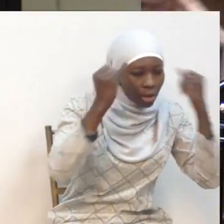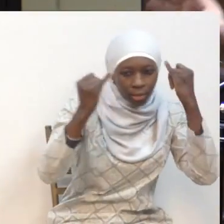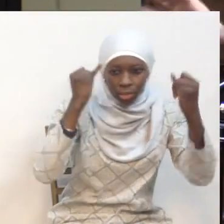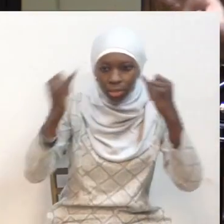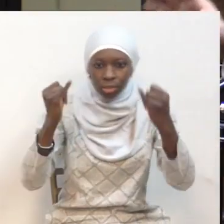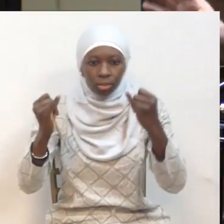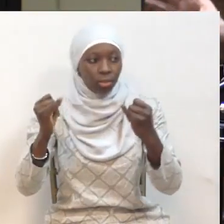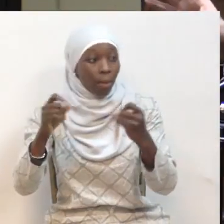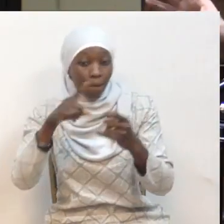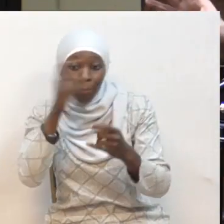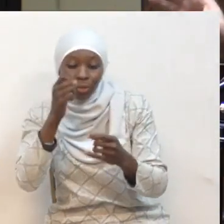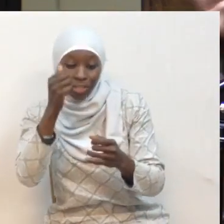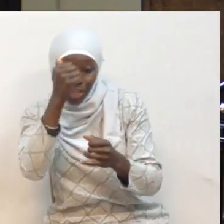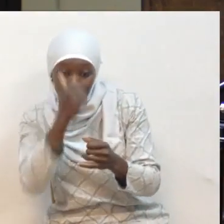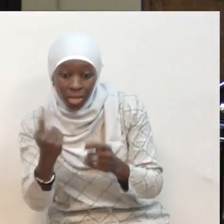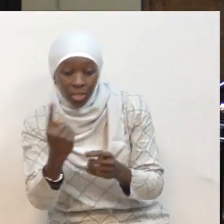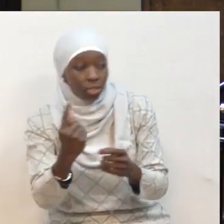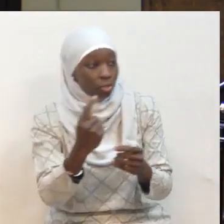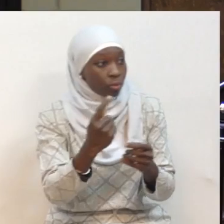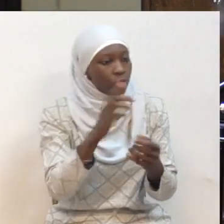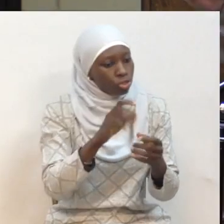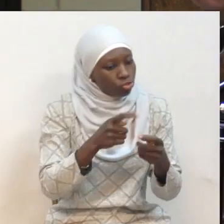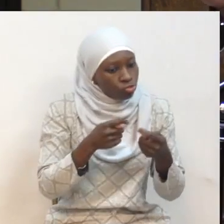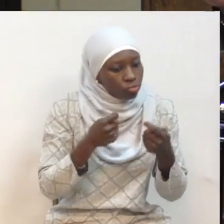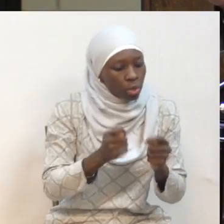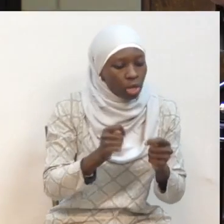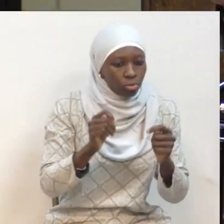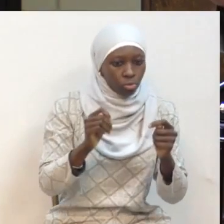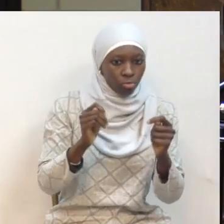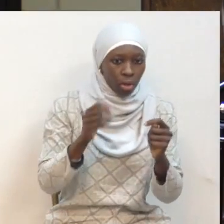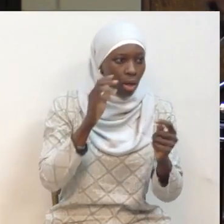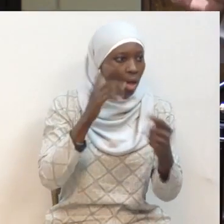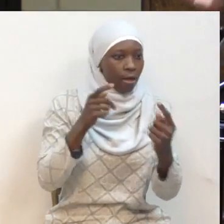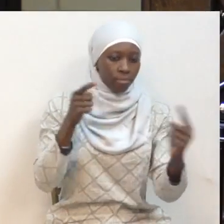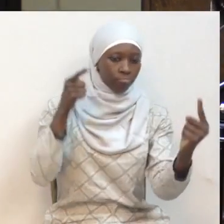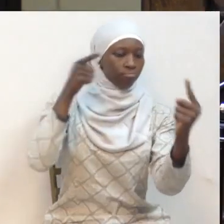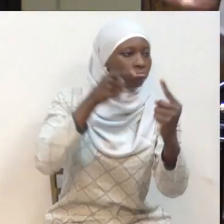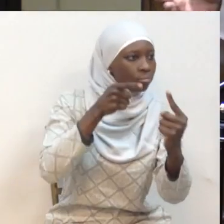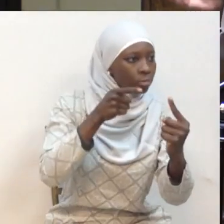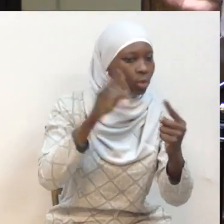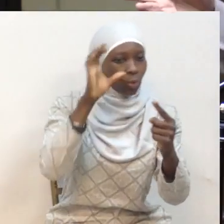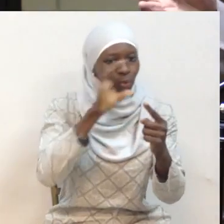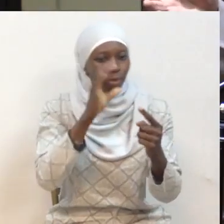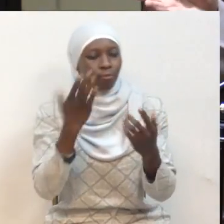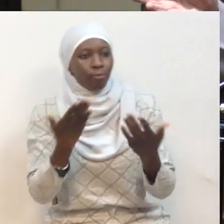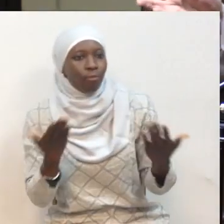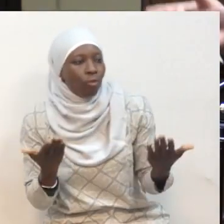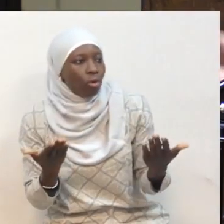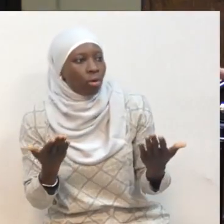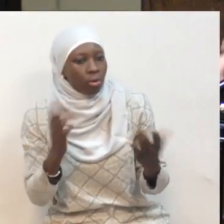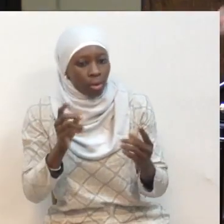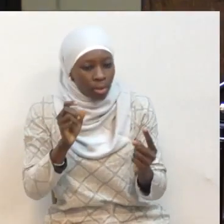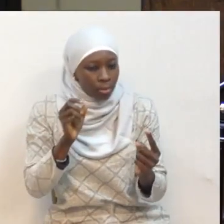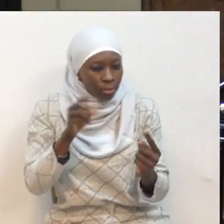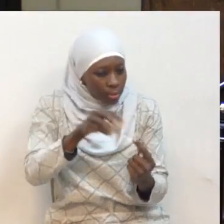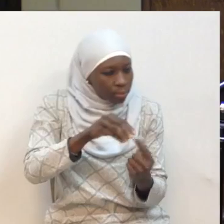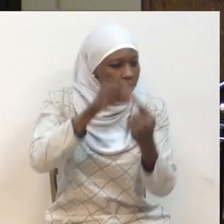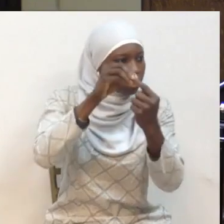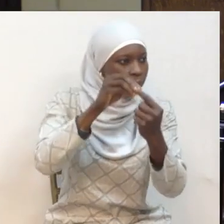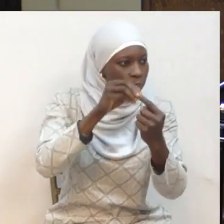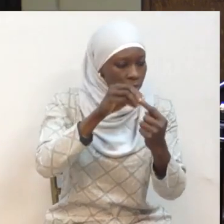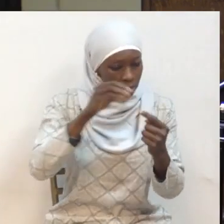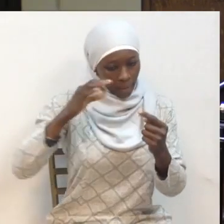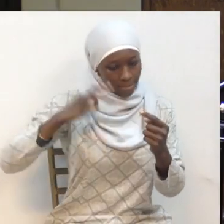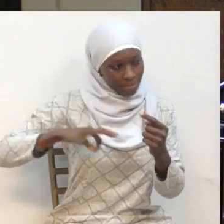a specific interest or to look for attaining a specific interest or